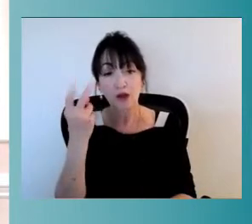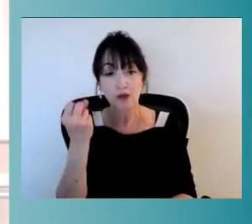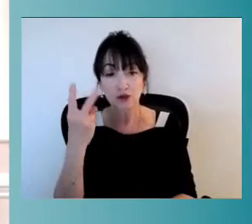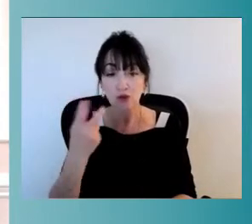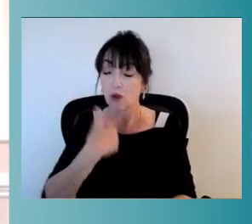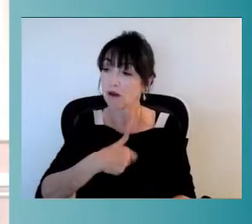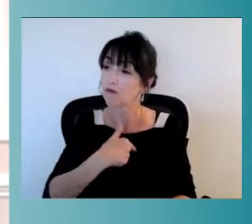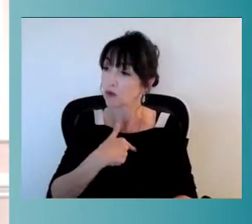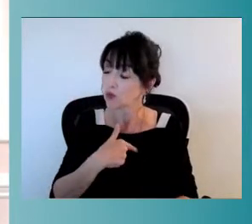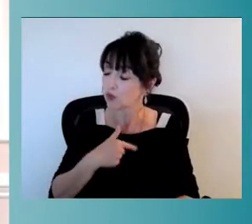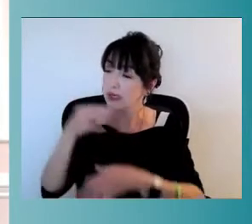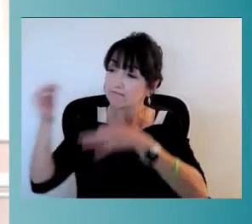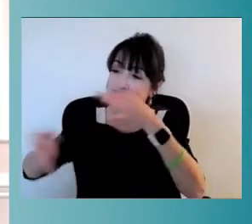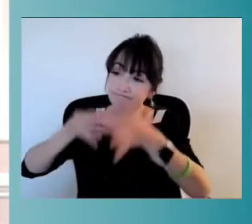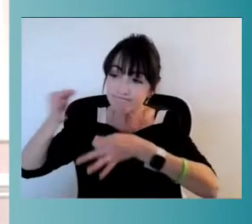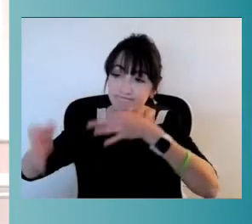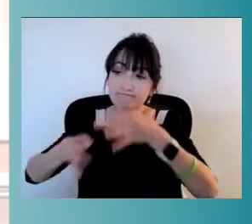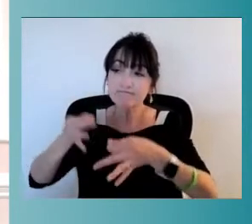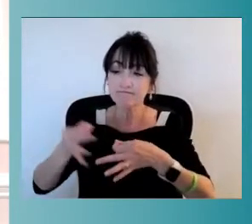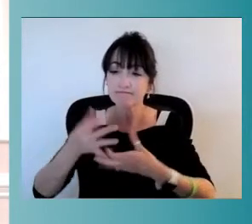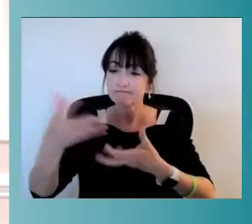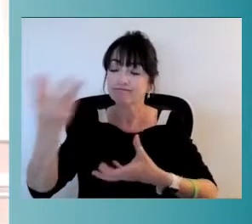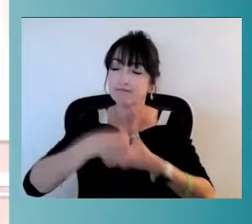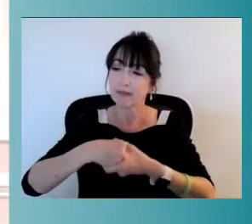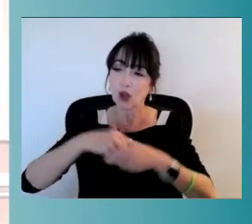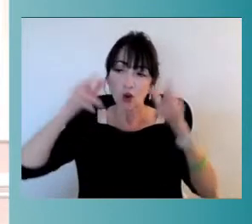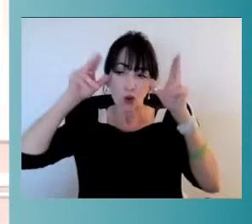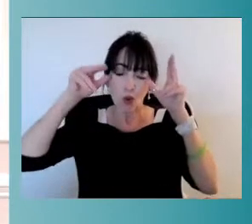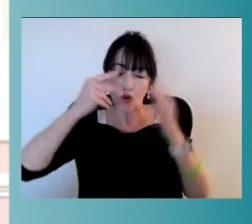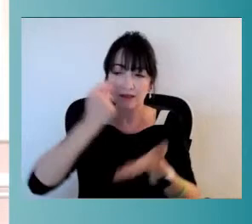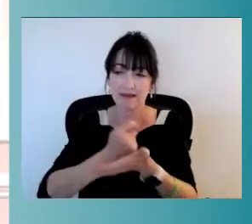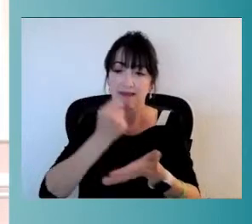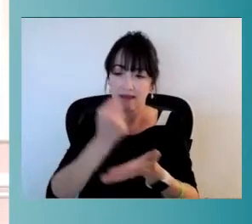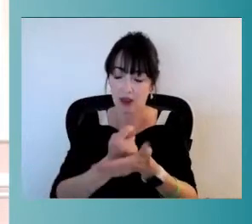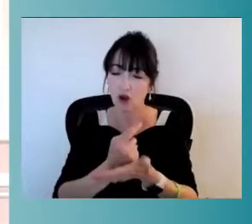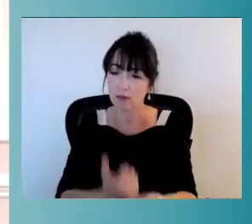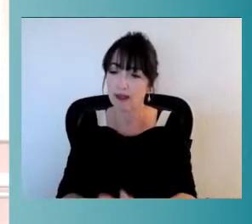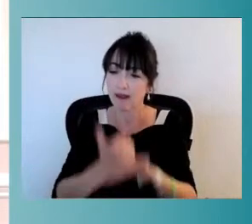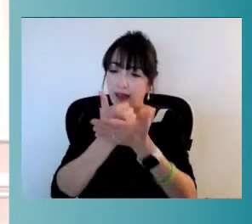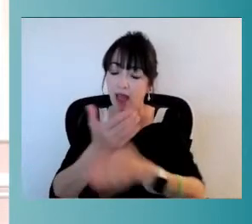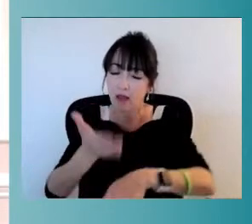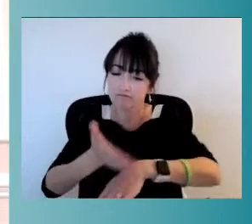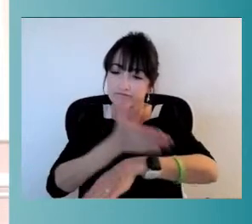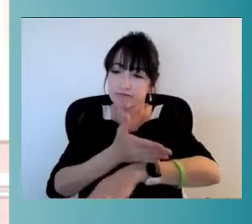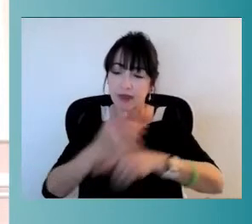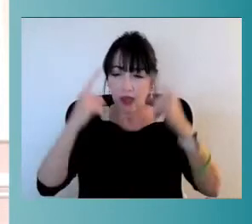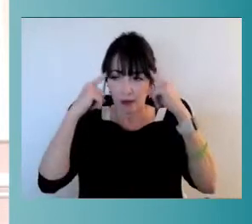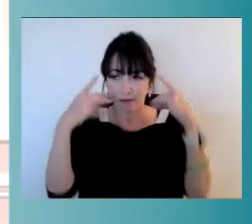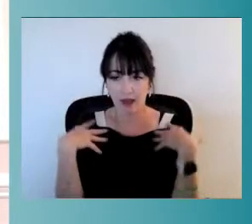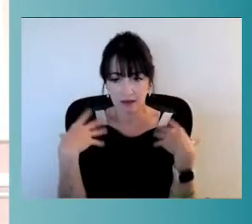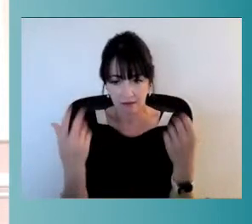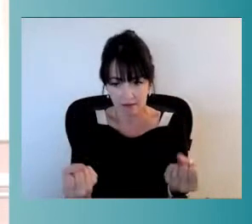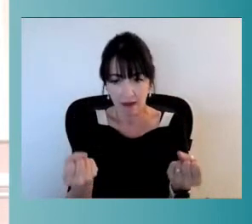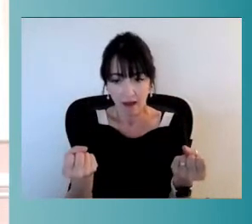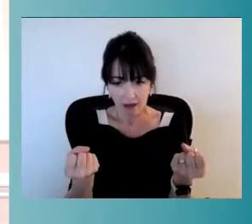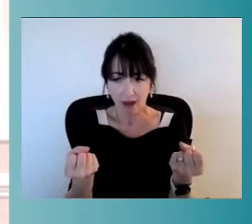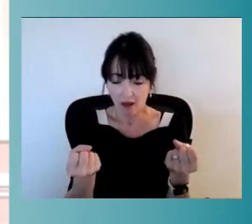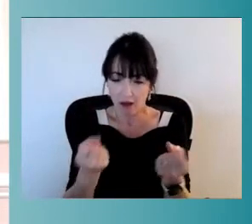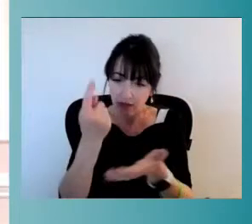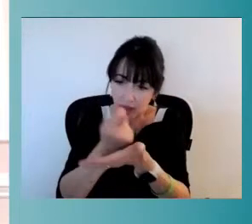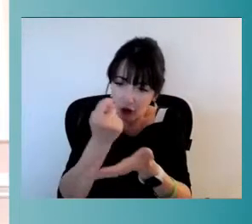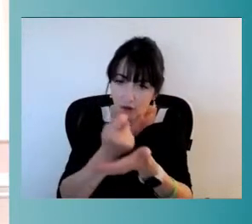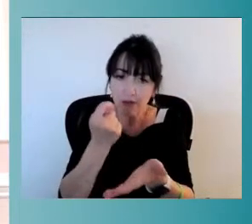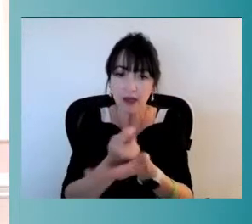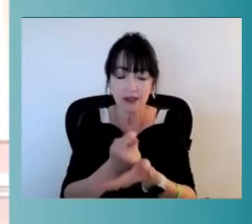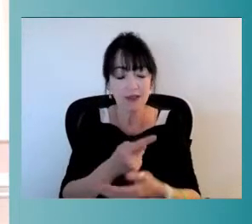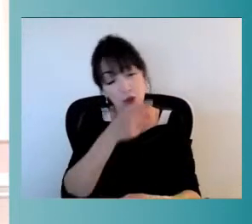mental health. And you have supported us and taught us, and we have come so far, and it's because of the support and the trust in the state and all the